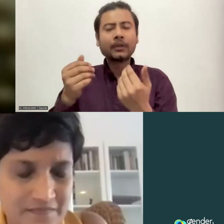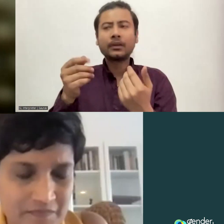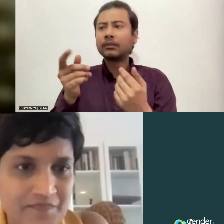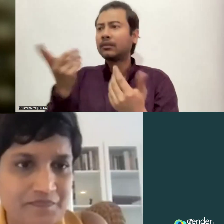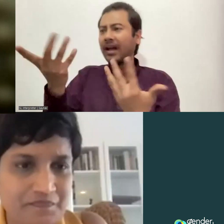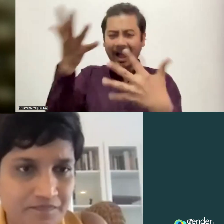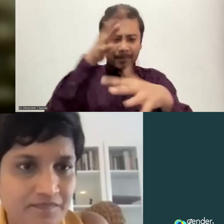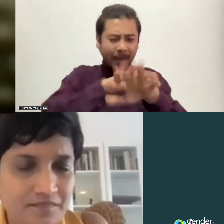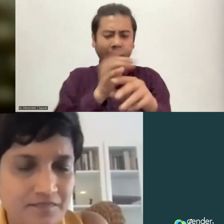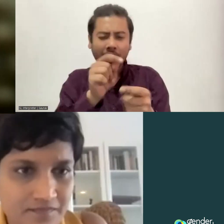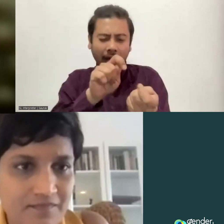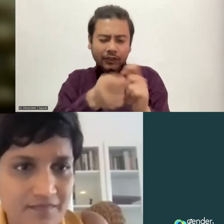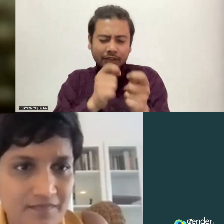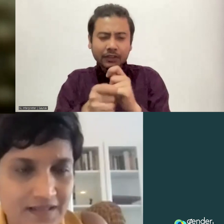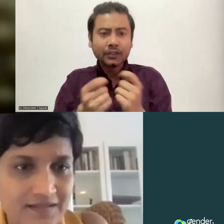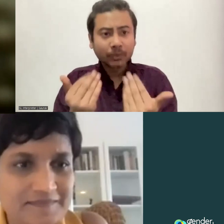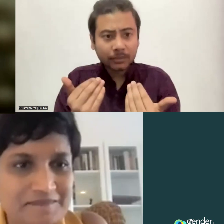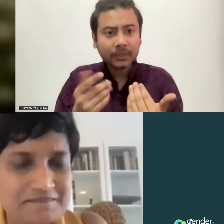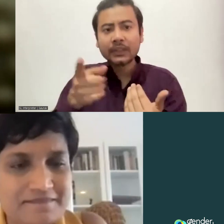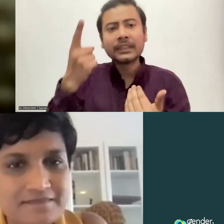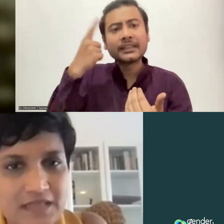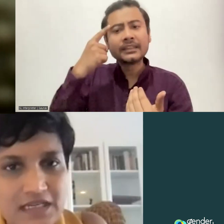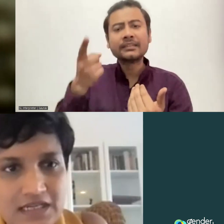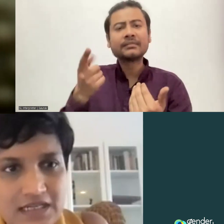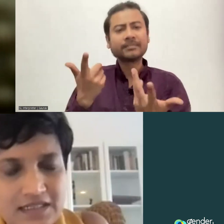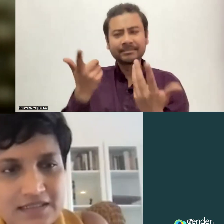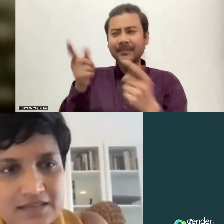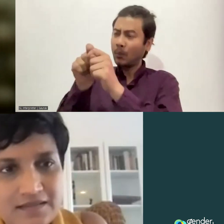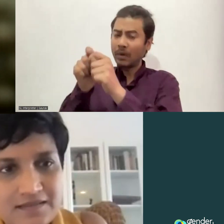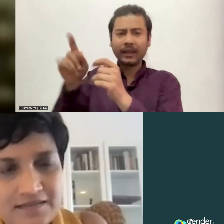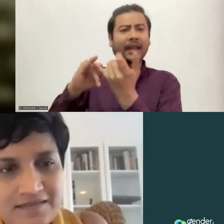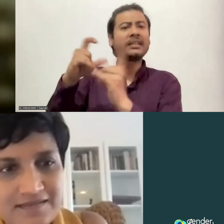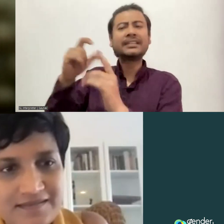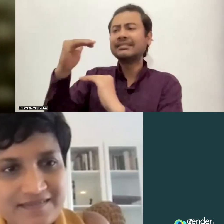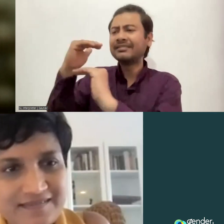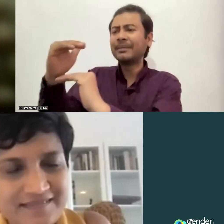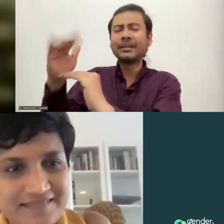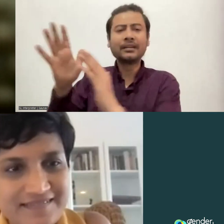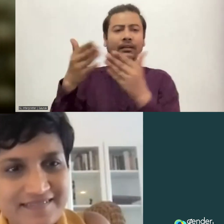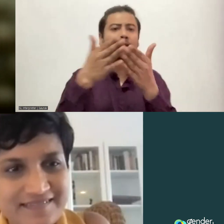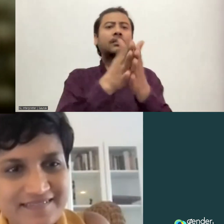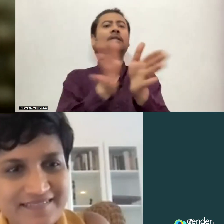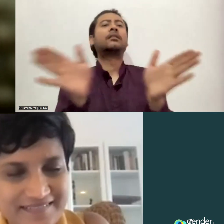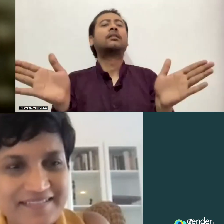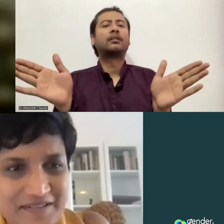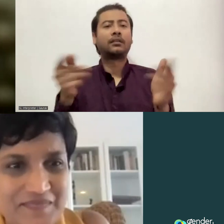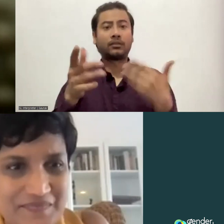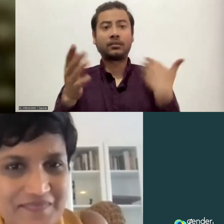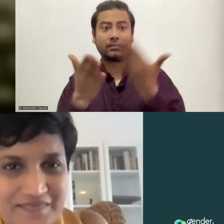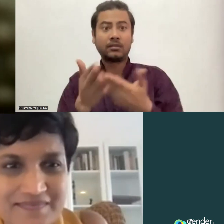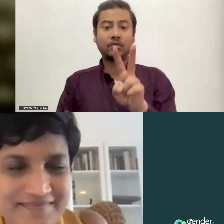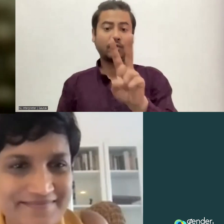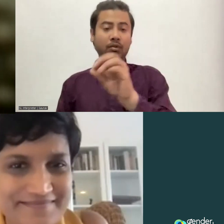contextual, more grounded? I don't know. I mean, how are you thinking about, you've now worked for 2008 to now 15